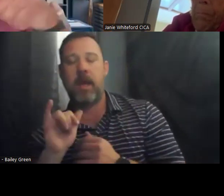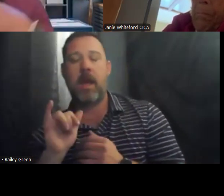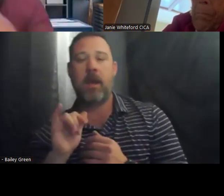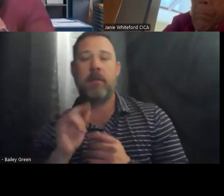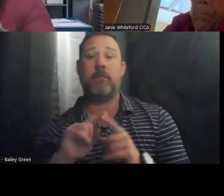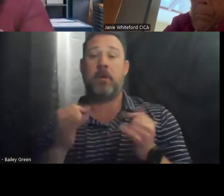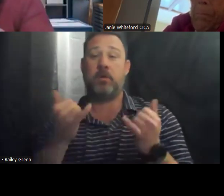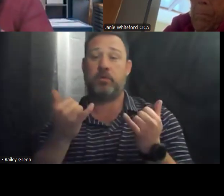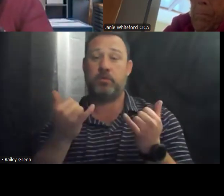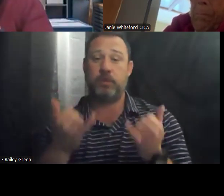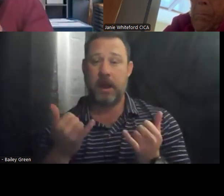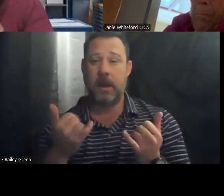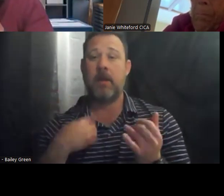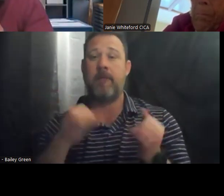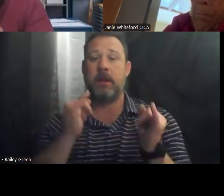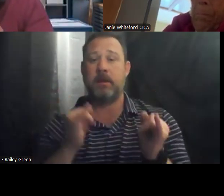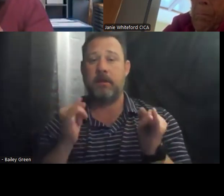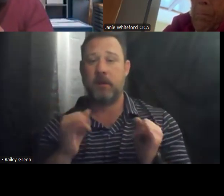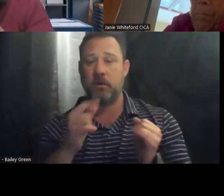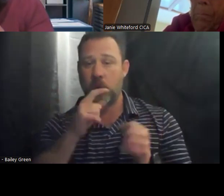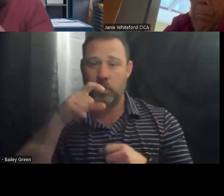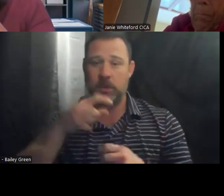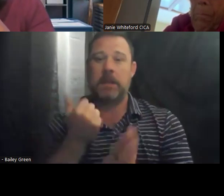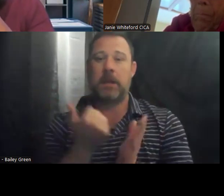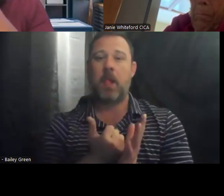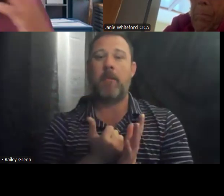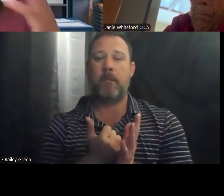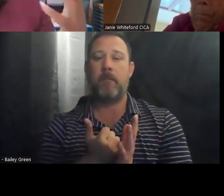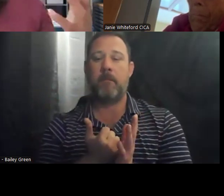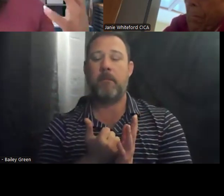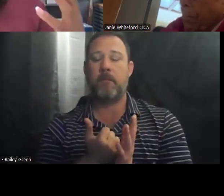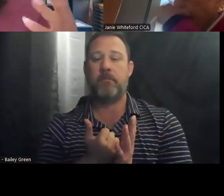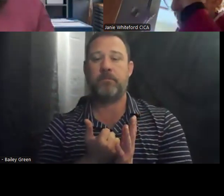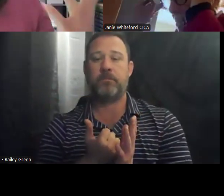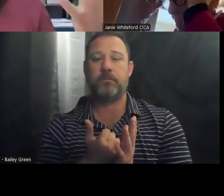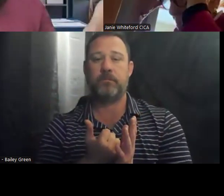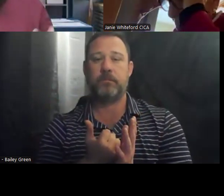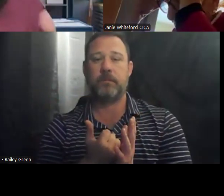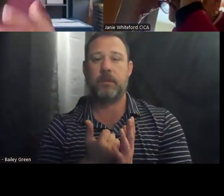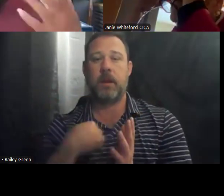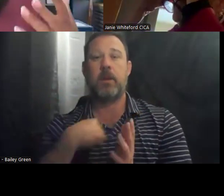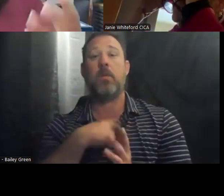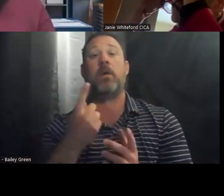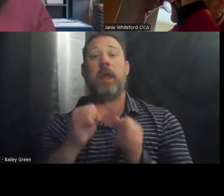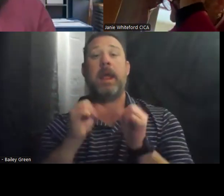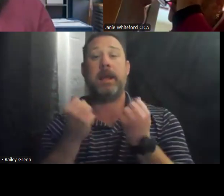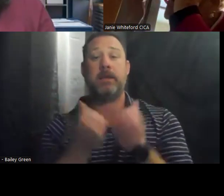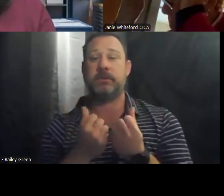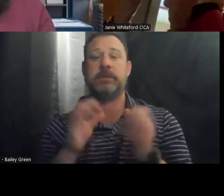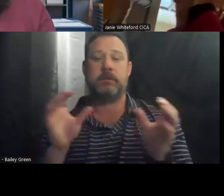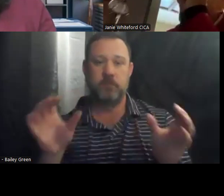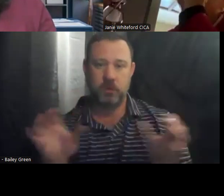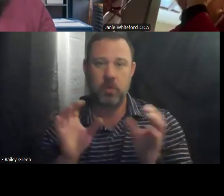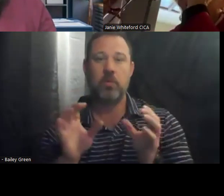today, I have an individual who needs help, and we're one of those agencies. We just get in and do what needs to get